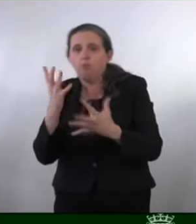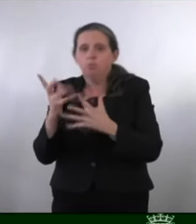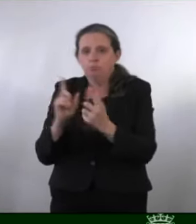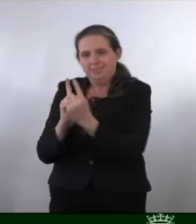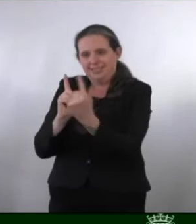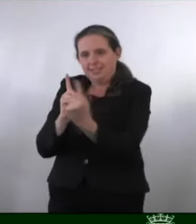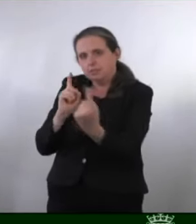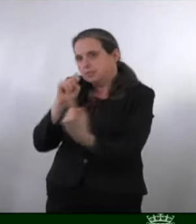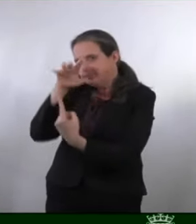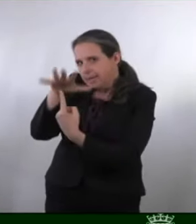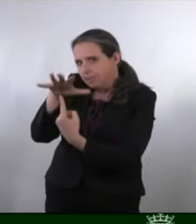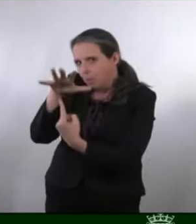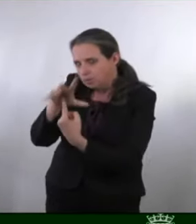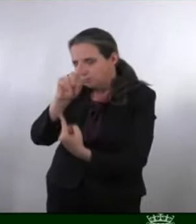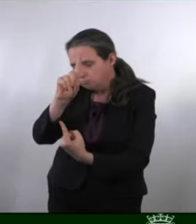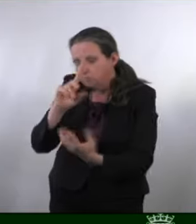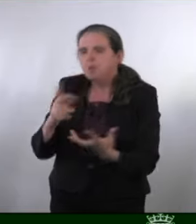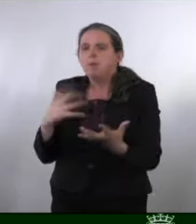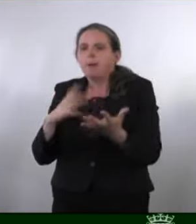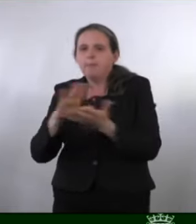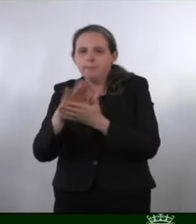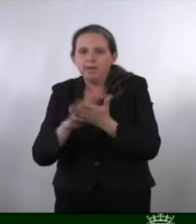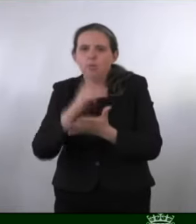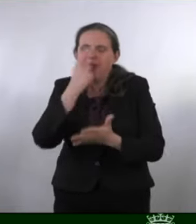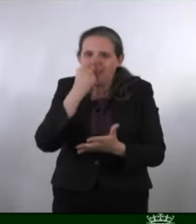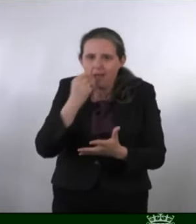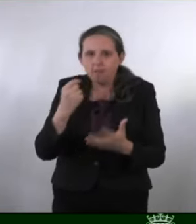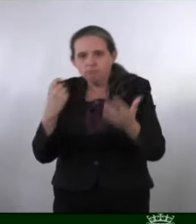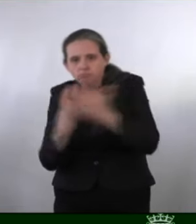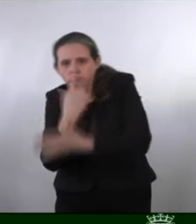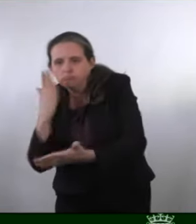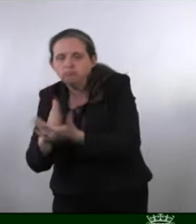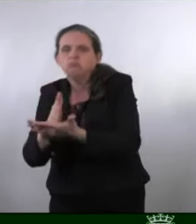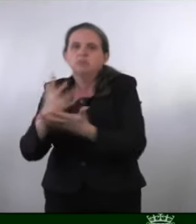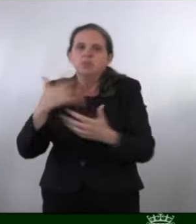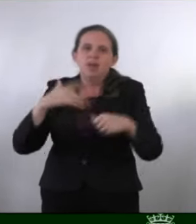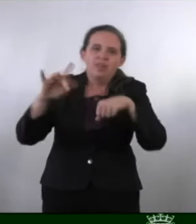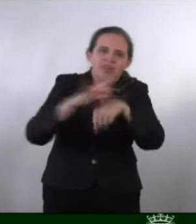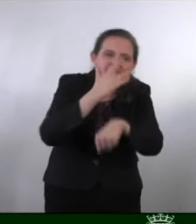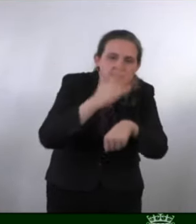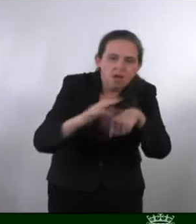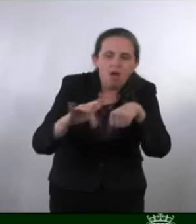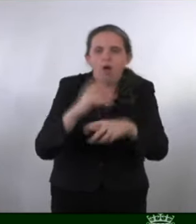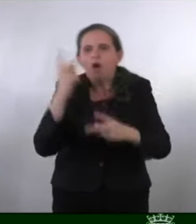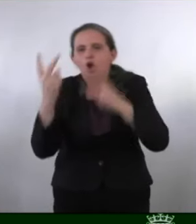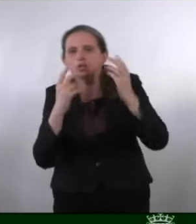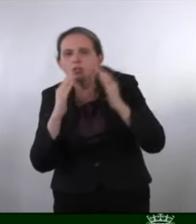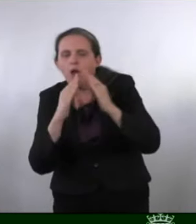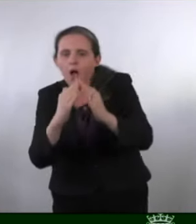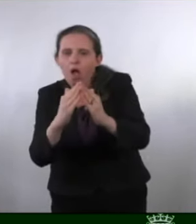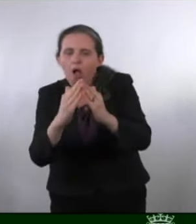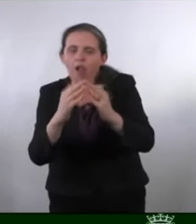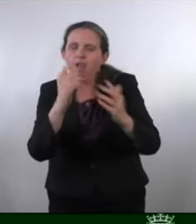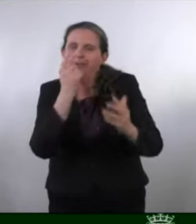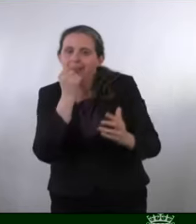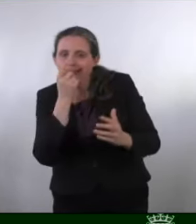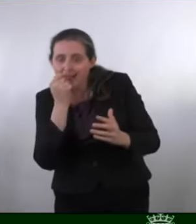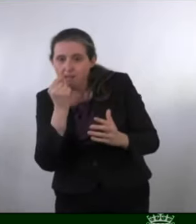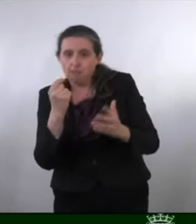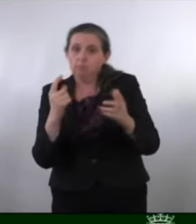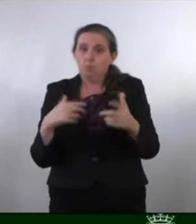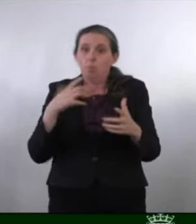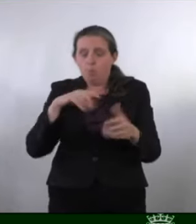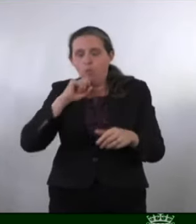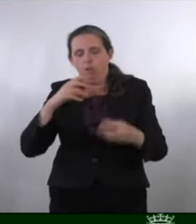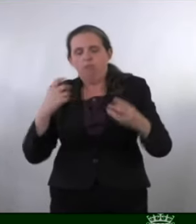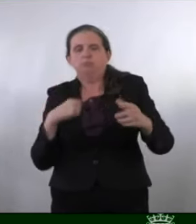providing more consistency with indoor performances in theatres and concert halls. will also strengthen the